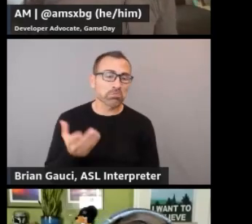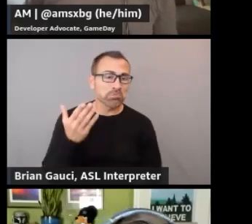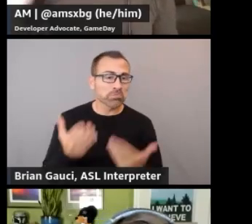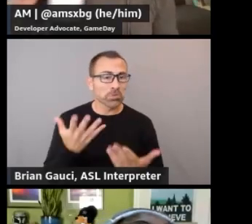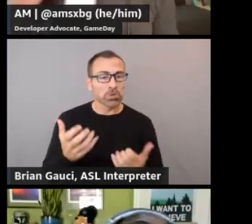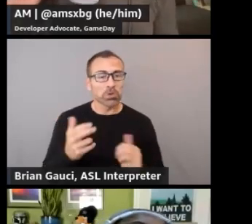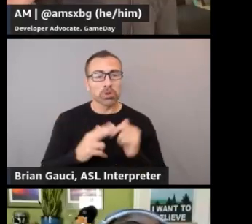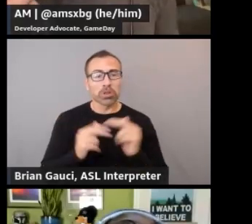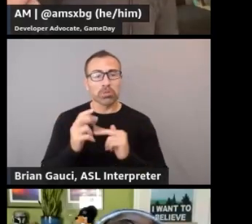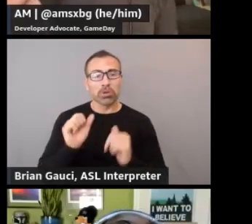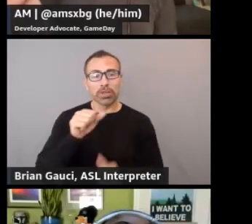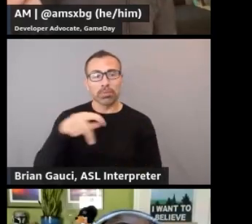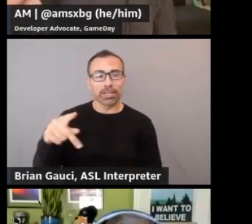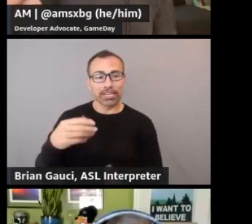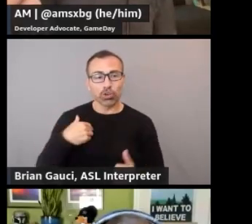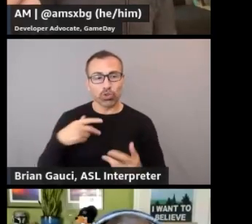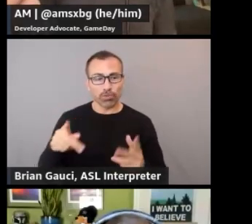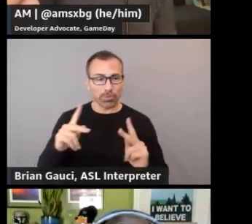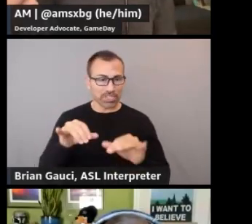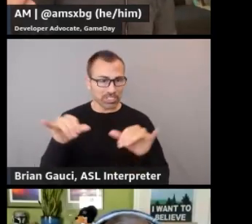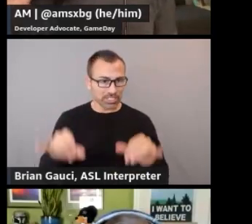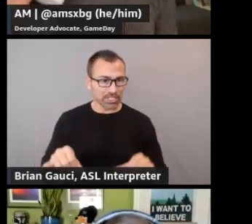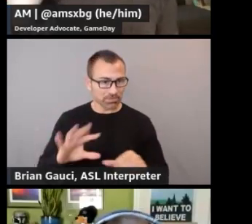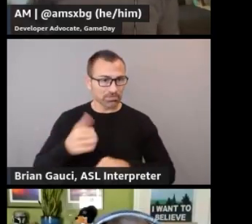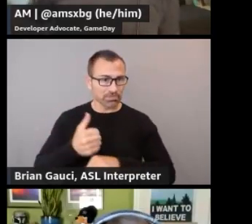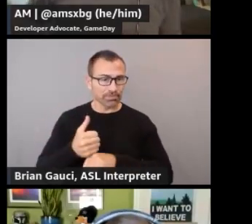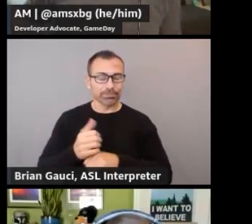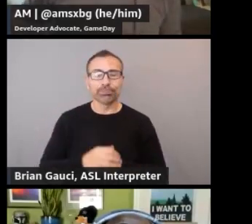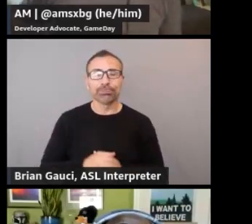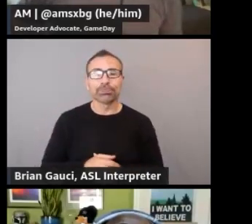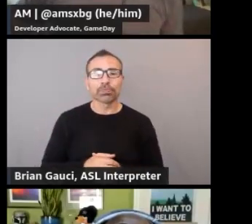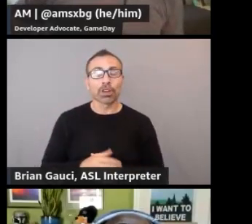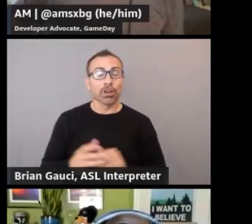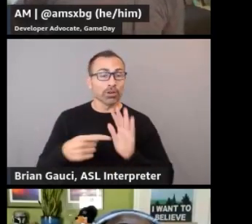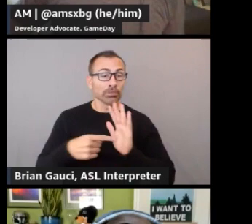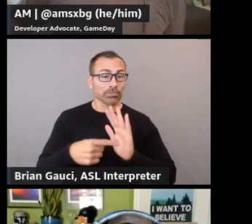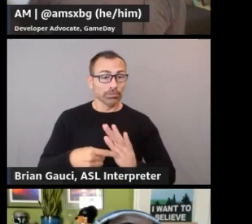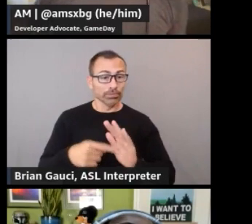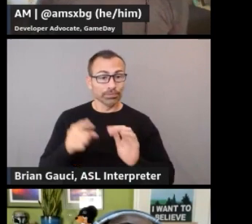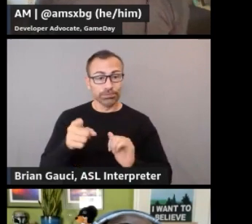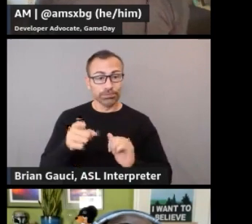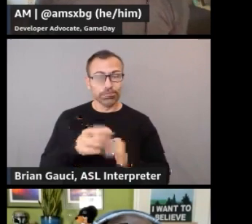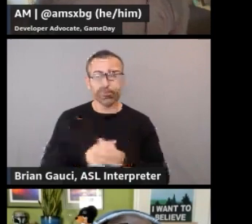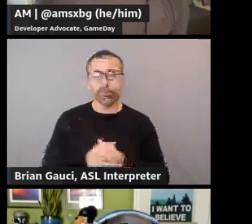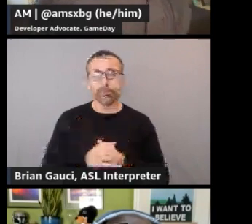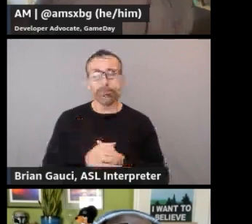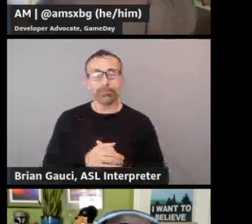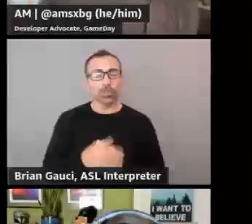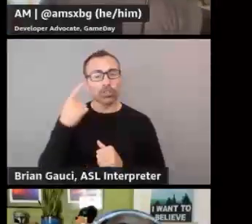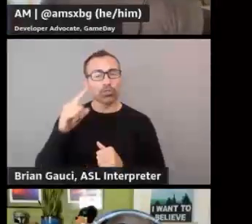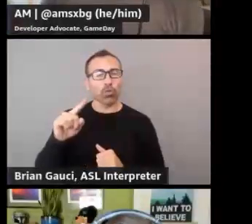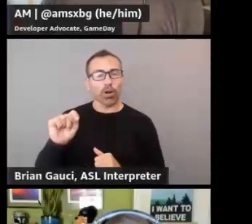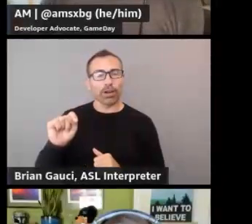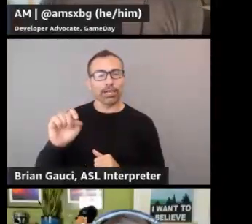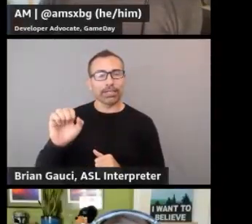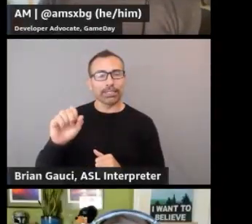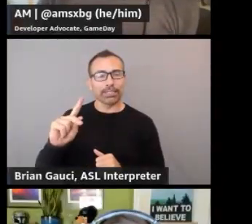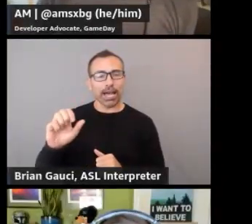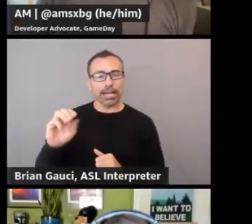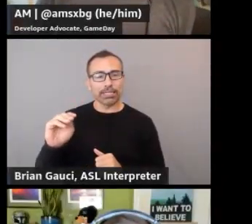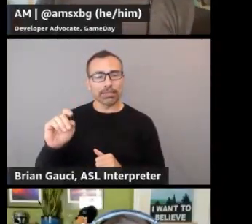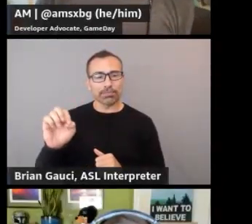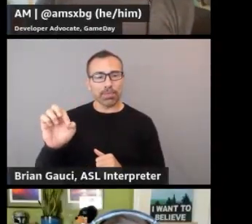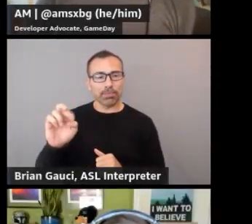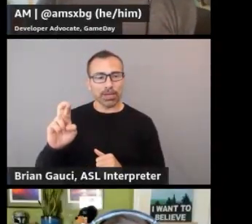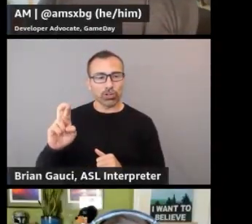build an application and you have a permission system for your application. So the demo I'm going to show you is for a task manager that we lovingly call Tiny To